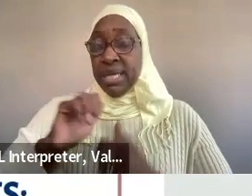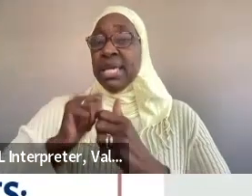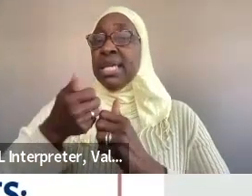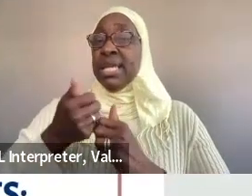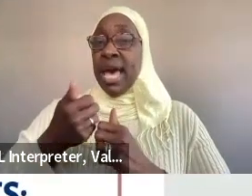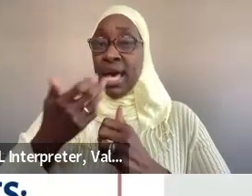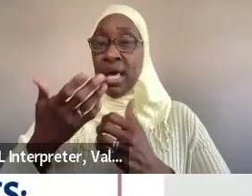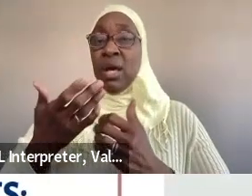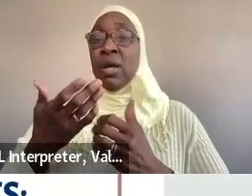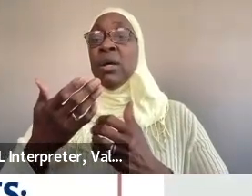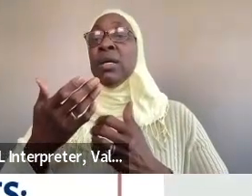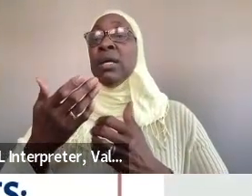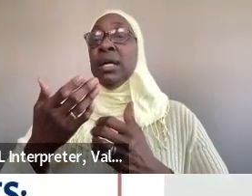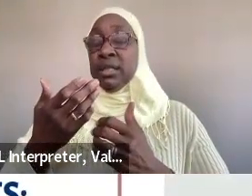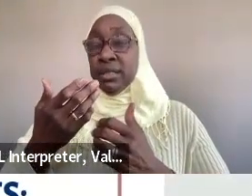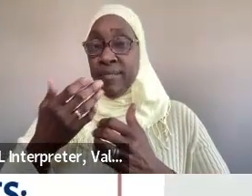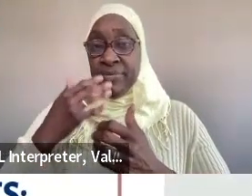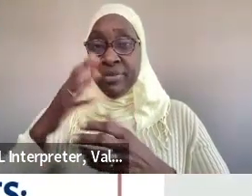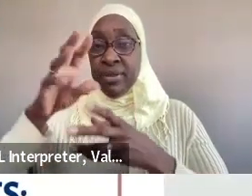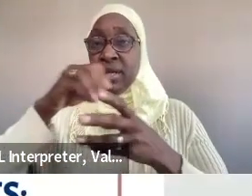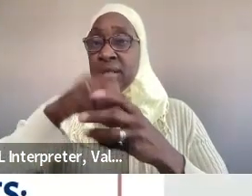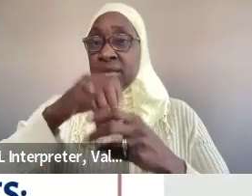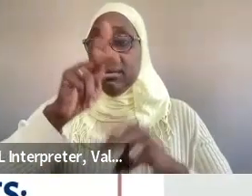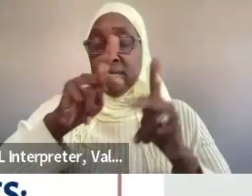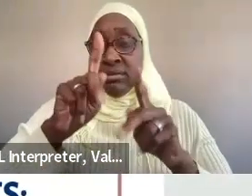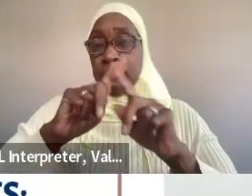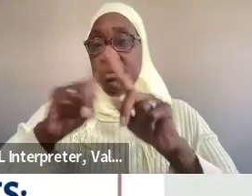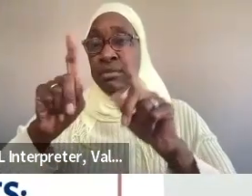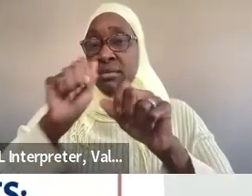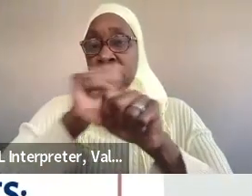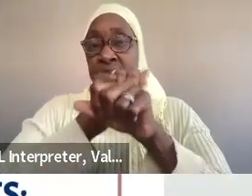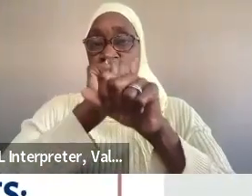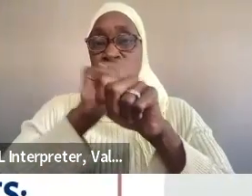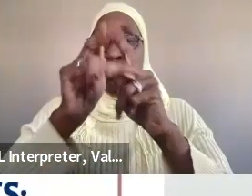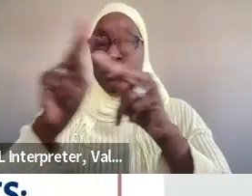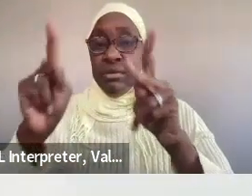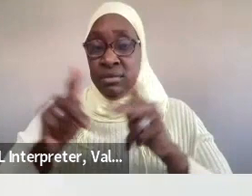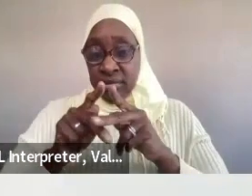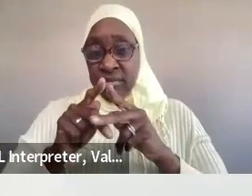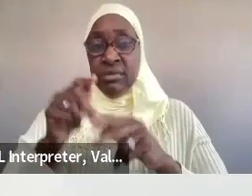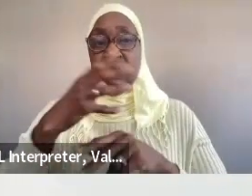disabilities in different workplaces and public accommodations and housing.